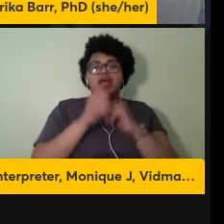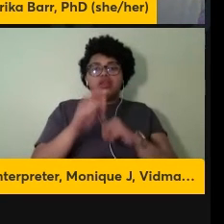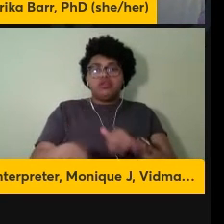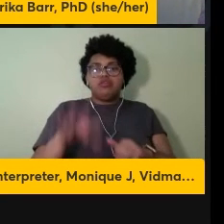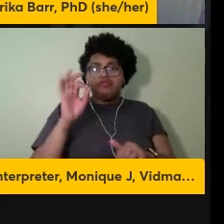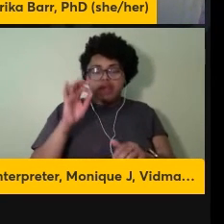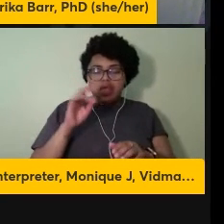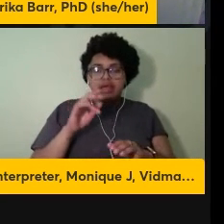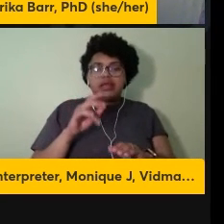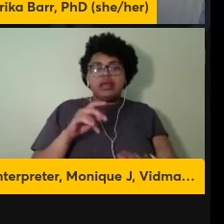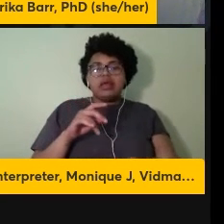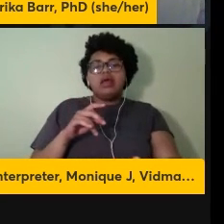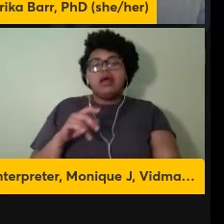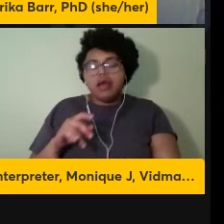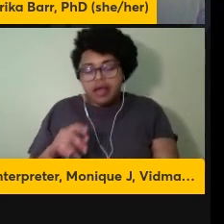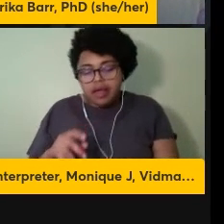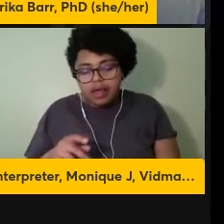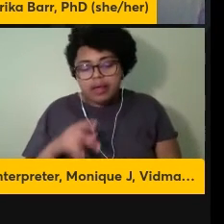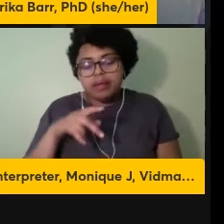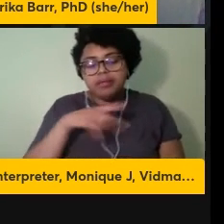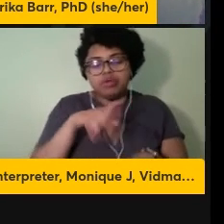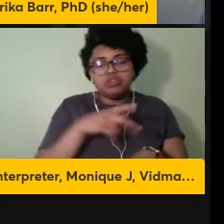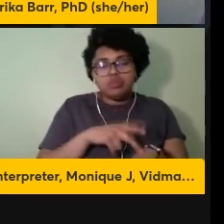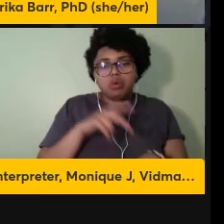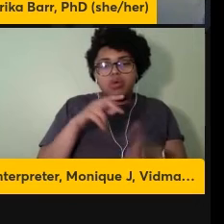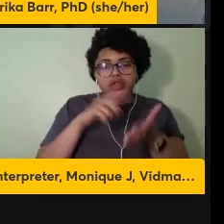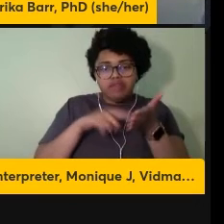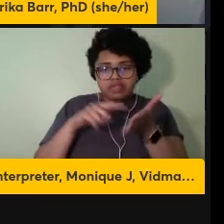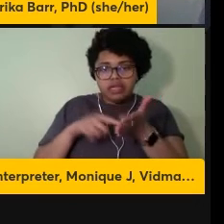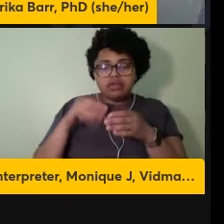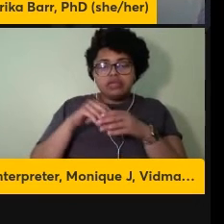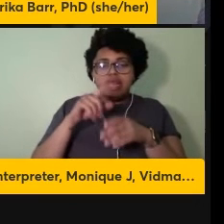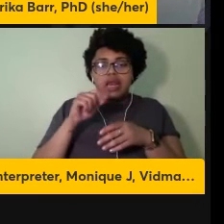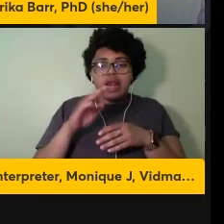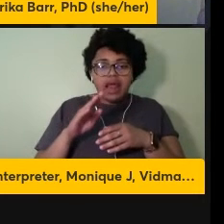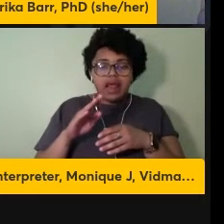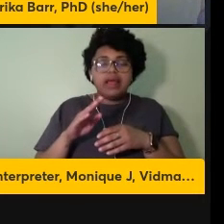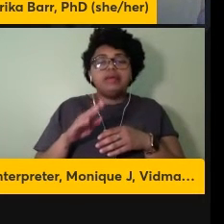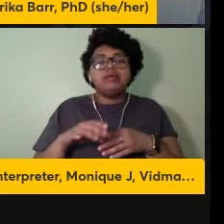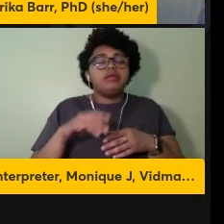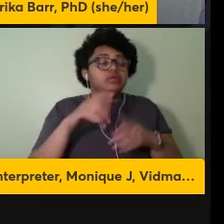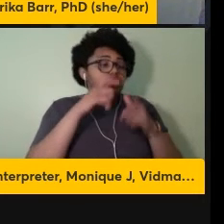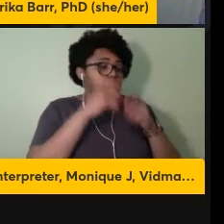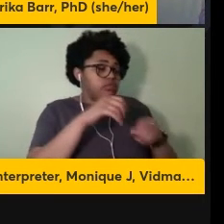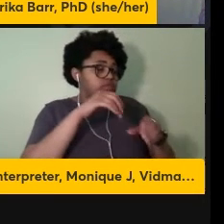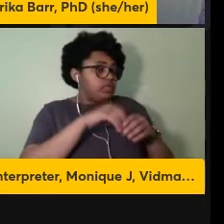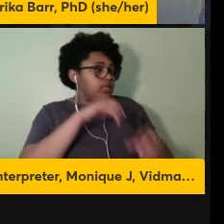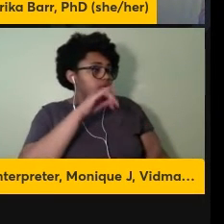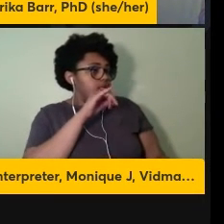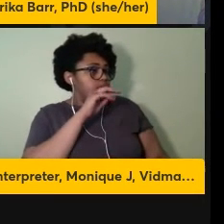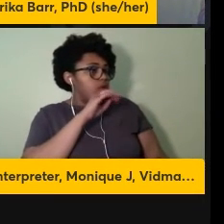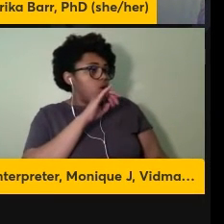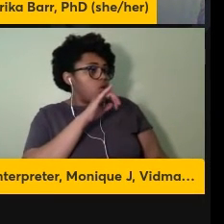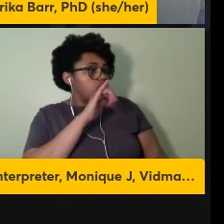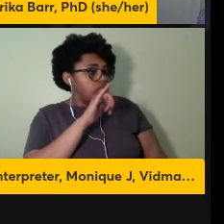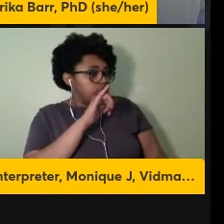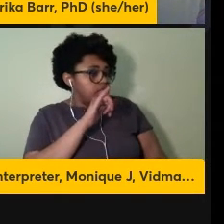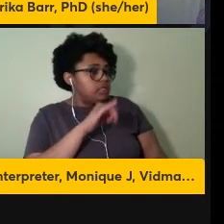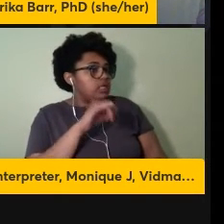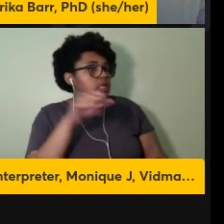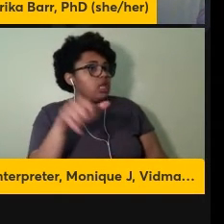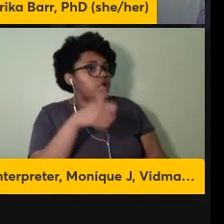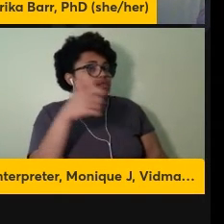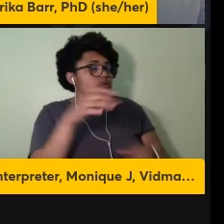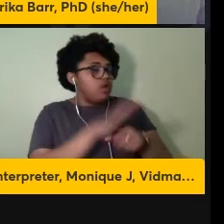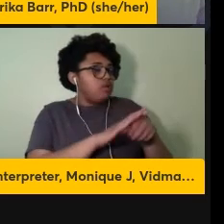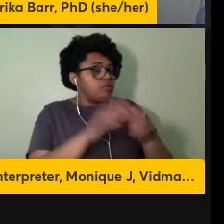principal investigators in labs of interest? You're interested in immunology and things of that nature, or any other areas, there's an opportunity